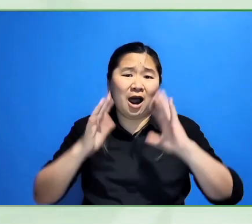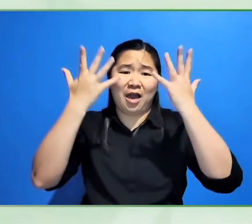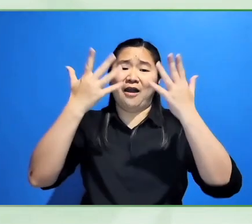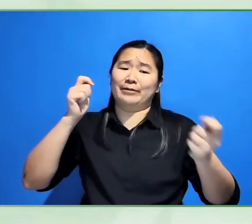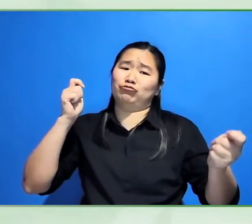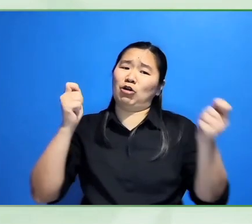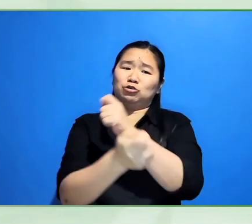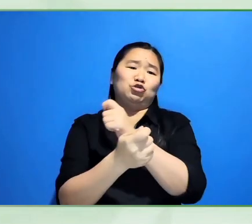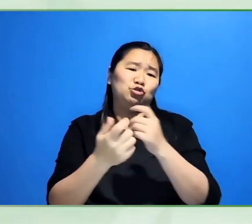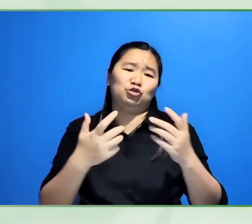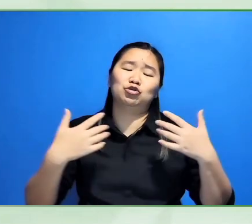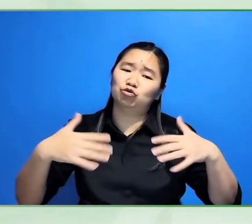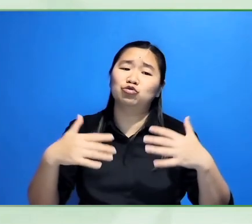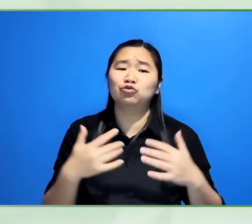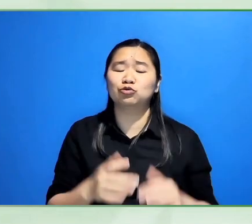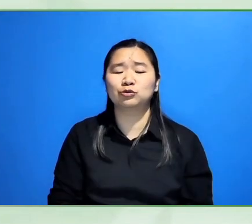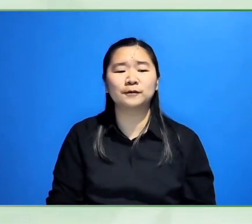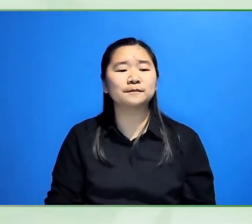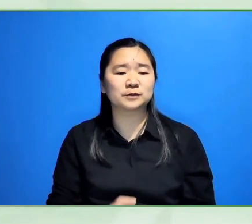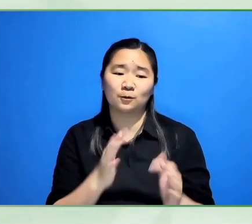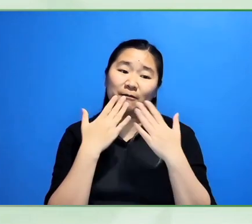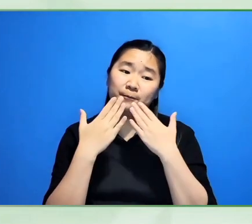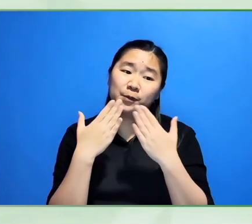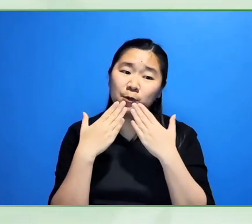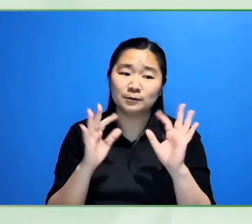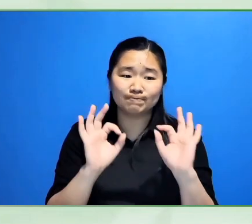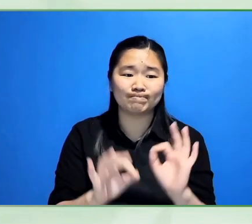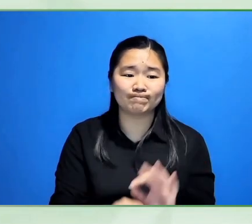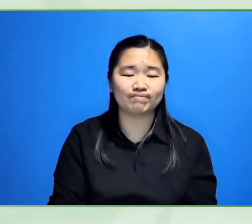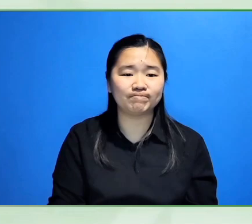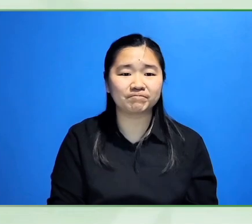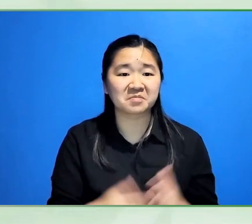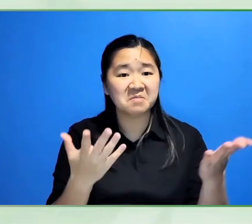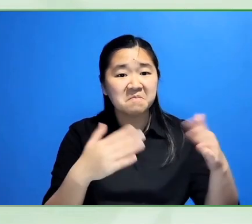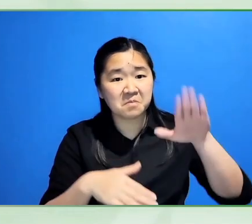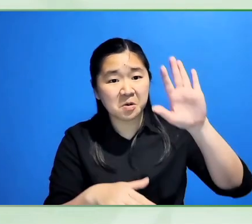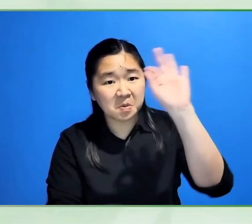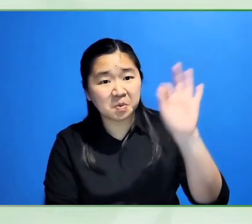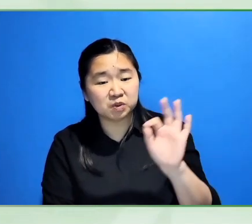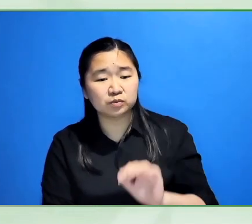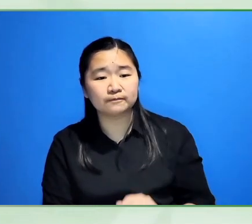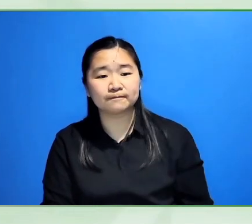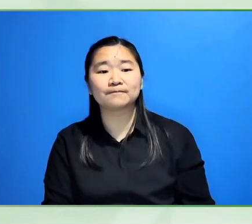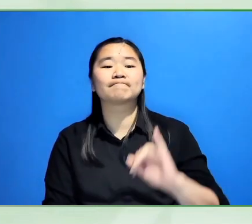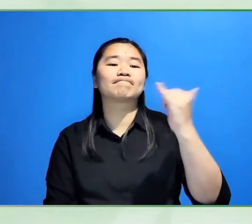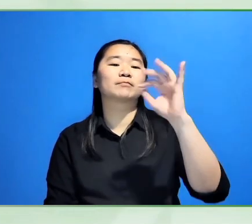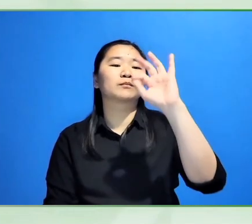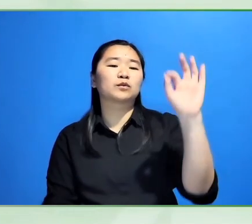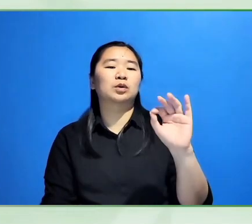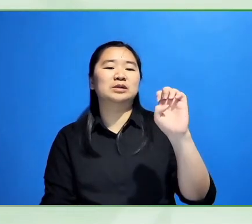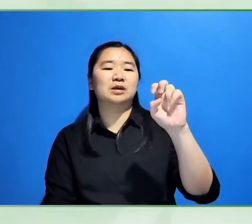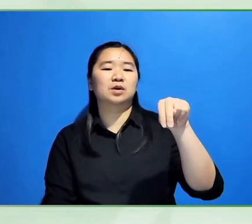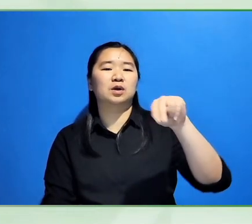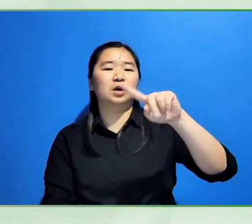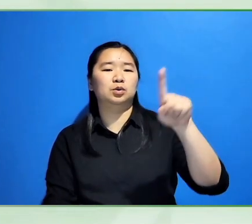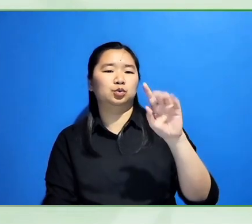and it seems like it's not only development but also production of prosthetics. And my question is